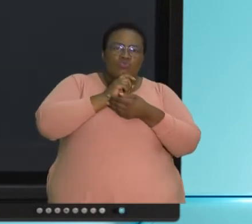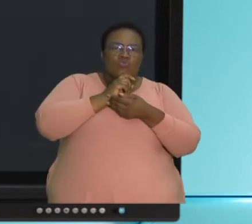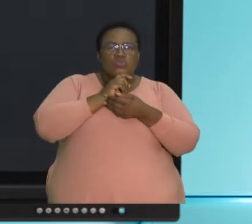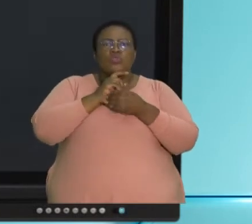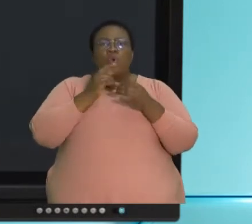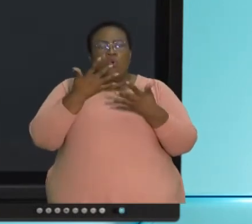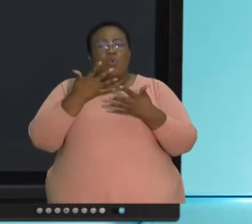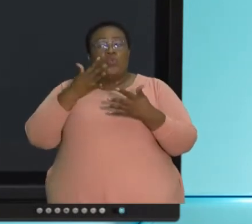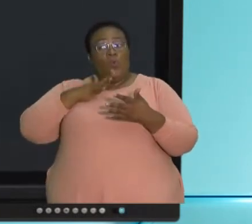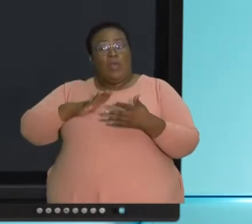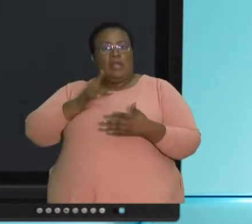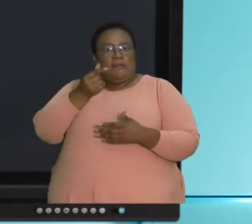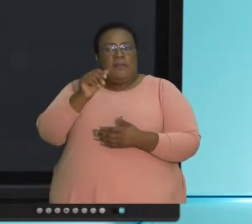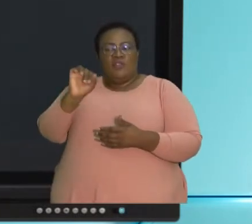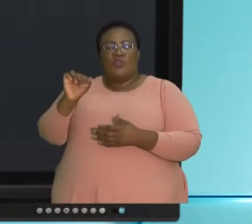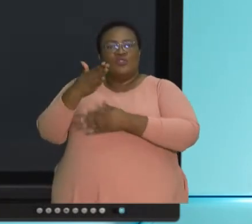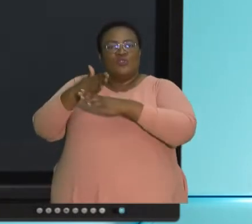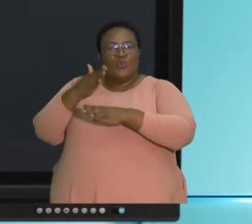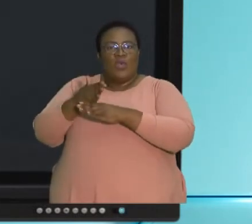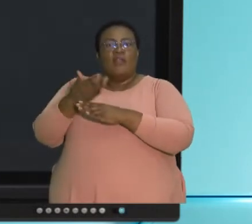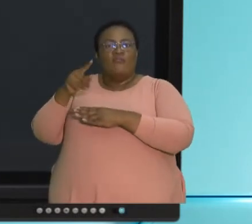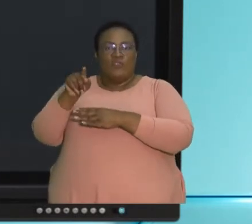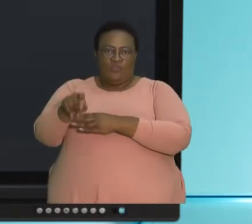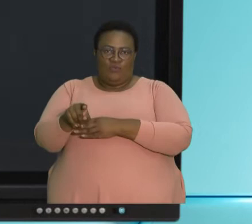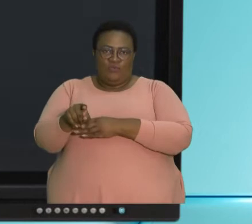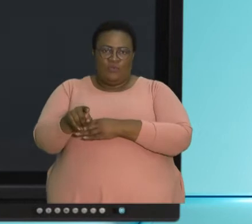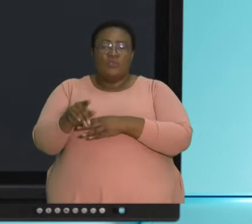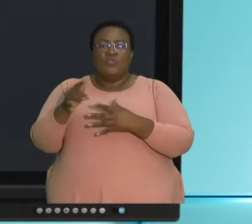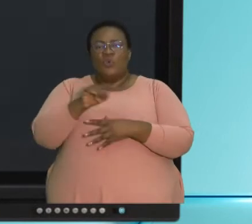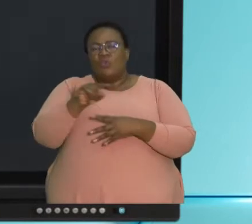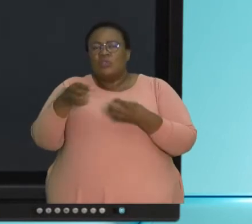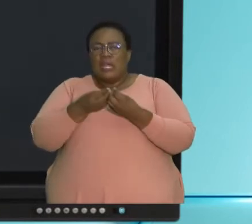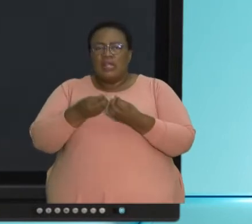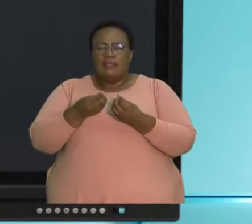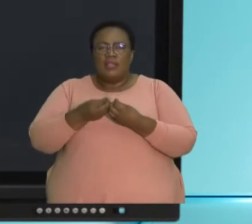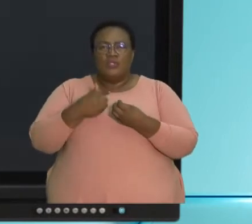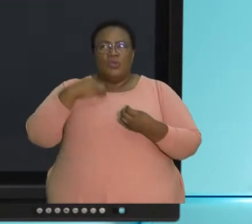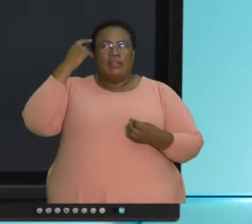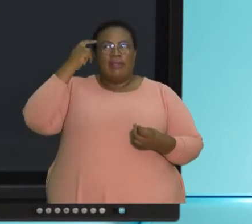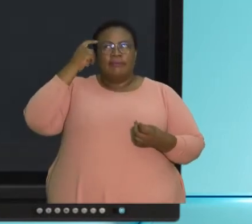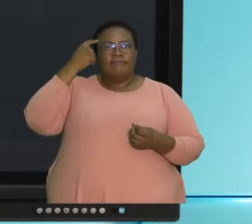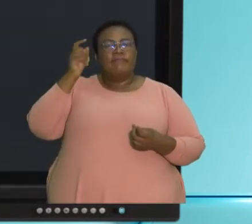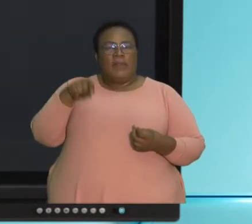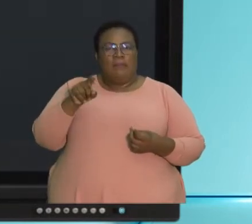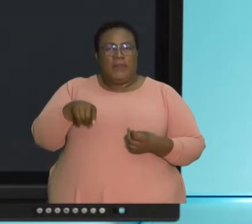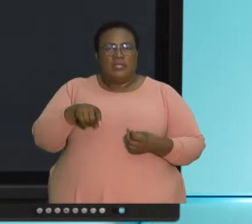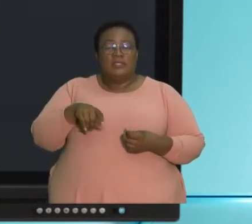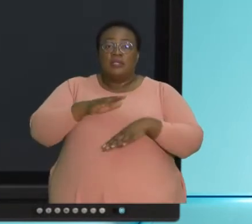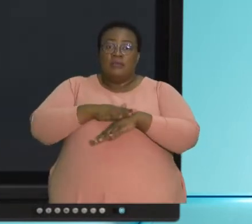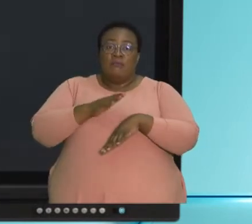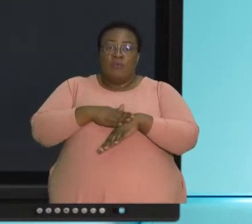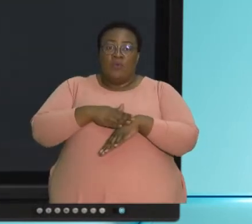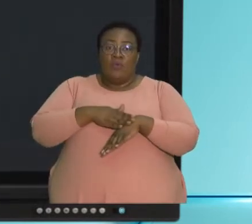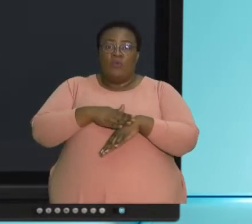work for you, or do you want to work for your money? So those are the things that you need to be thinking about, especially when we